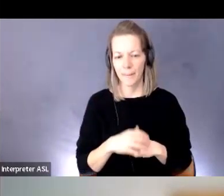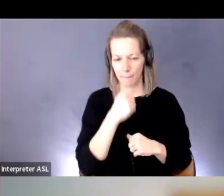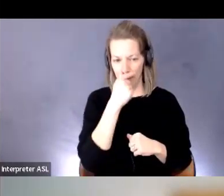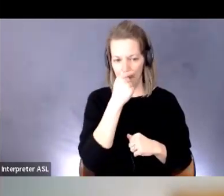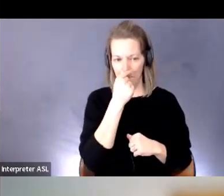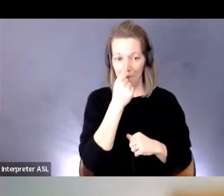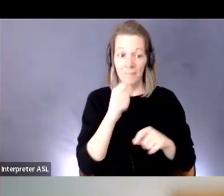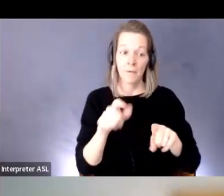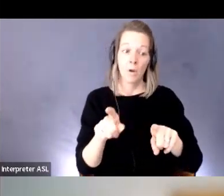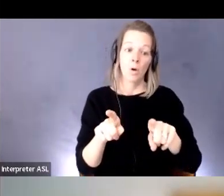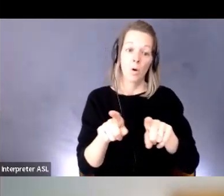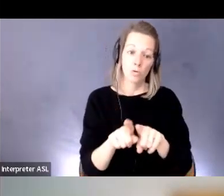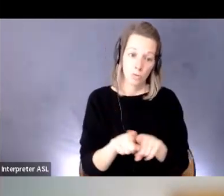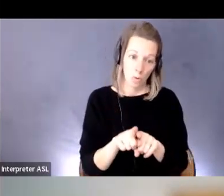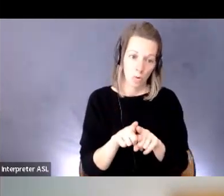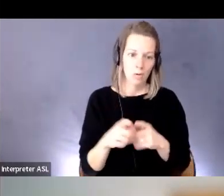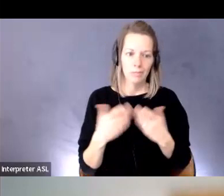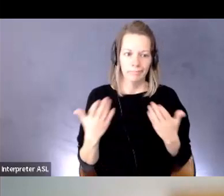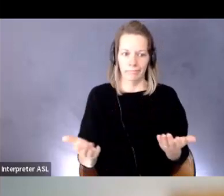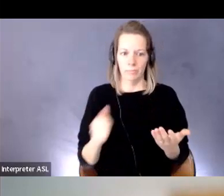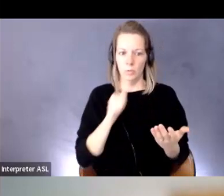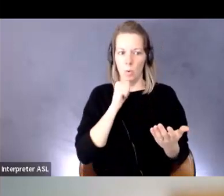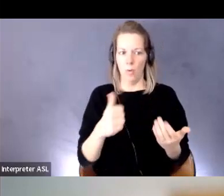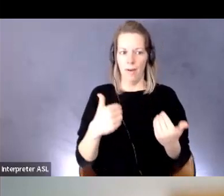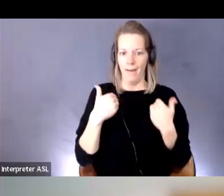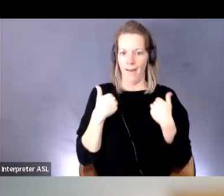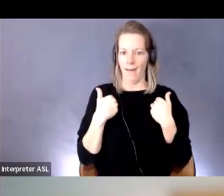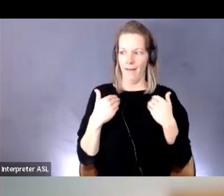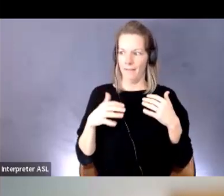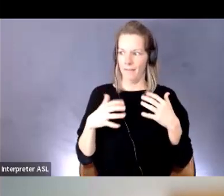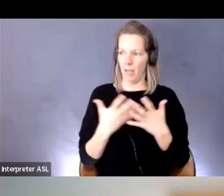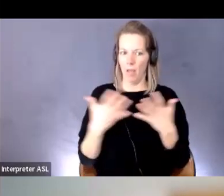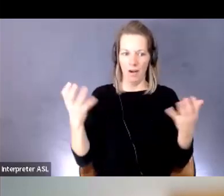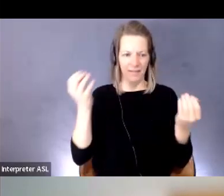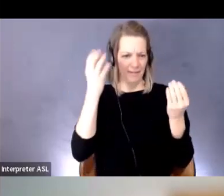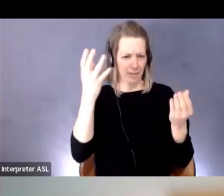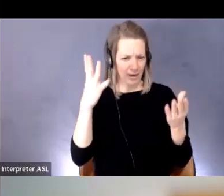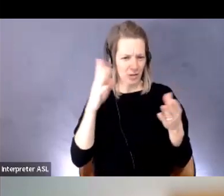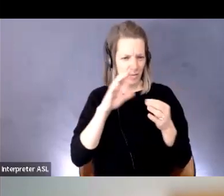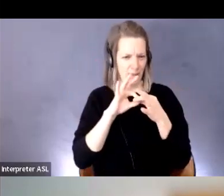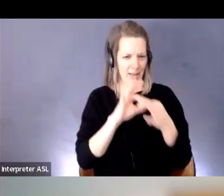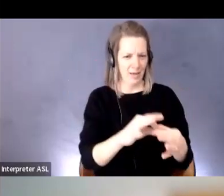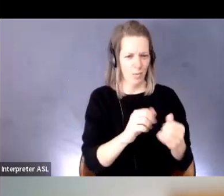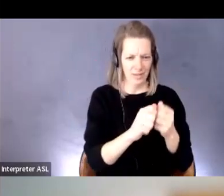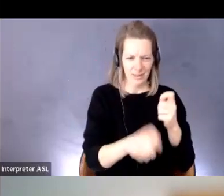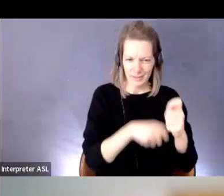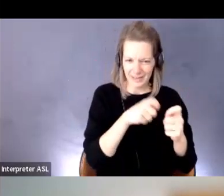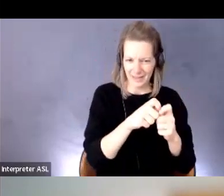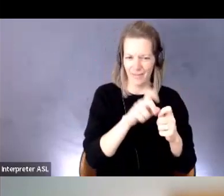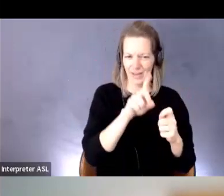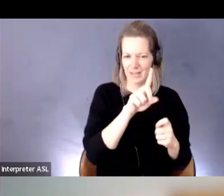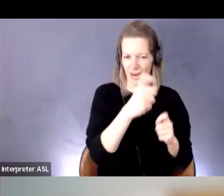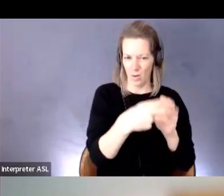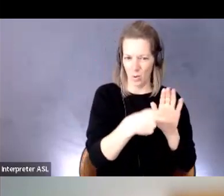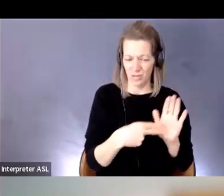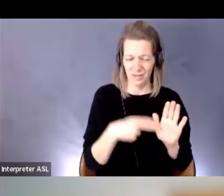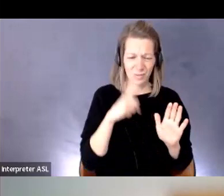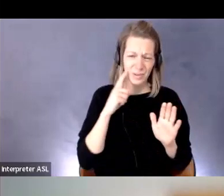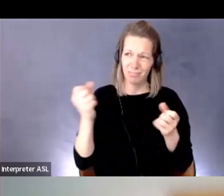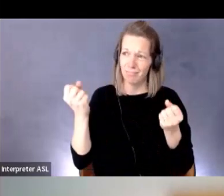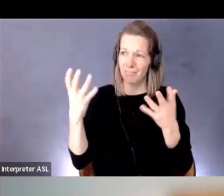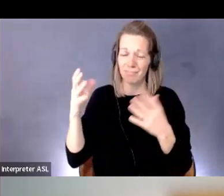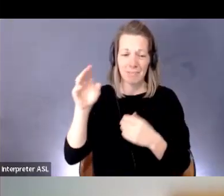There's also the fact that we just don't have prevalence data for many conditions, including ones that likely number in the millions of people who